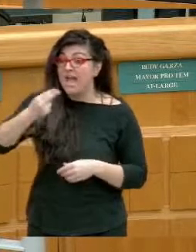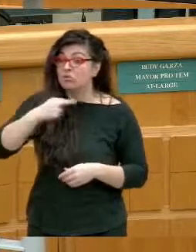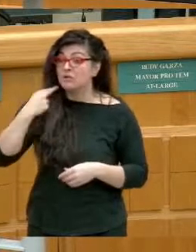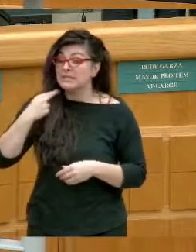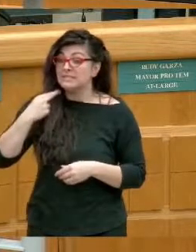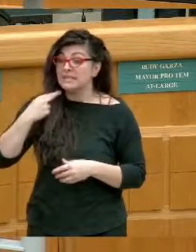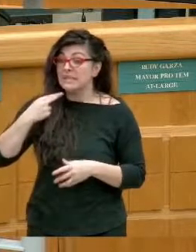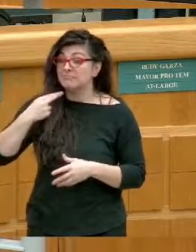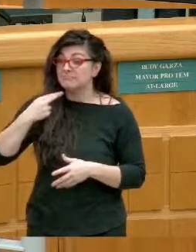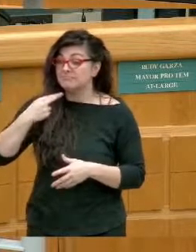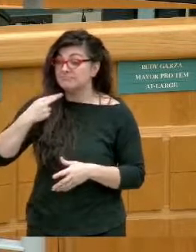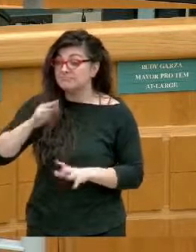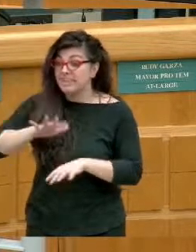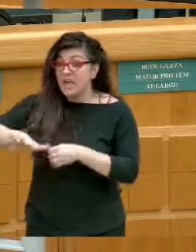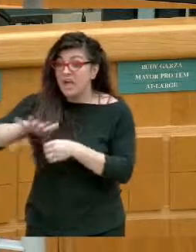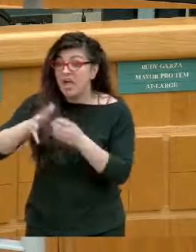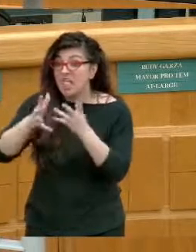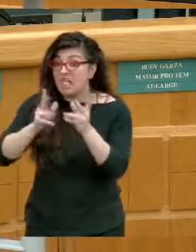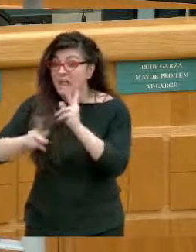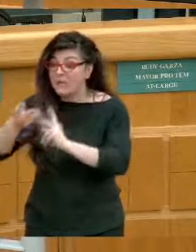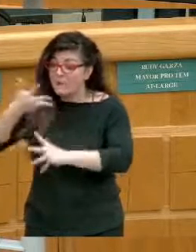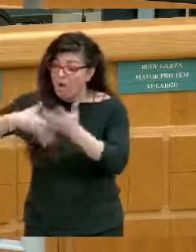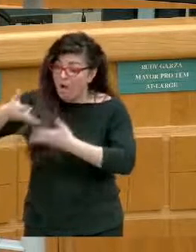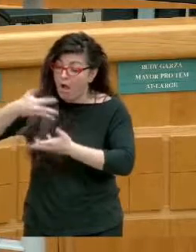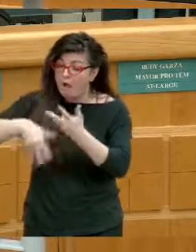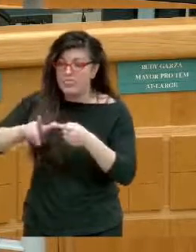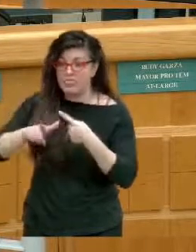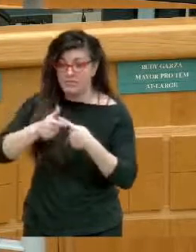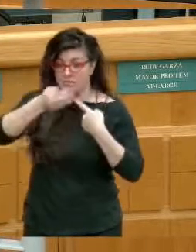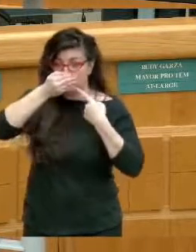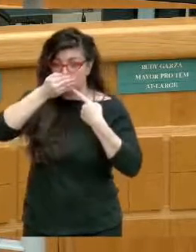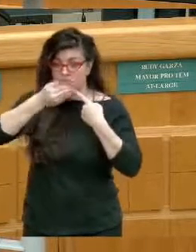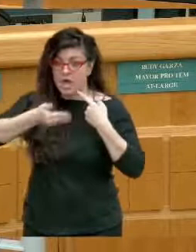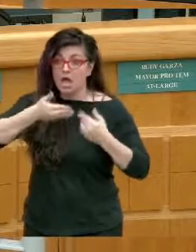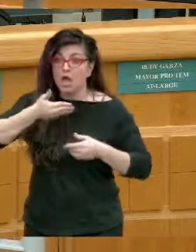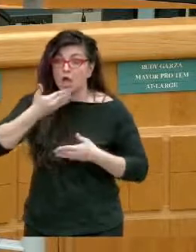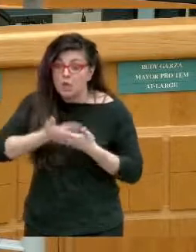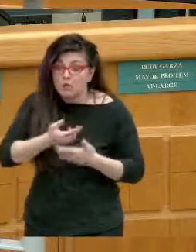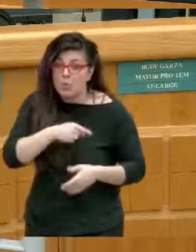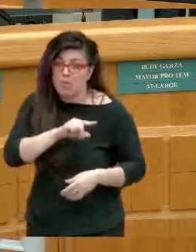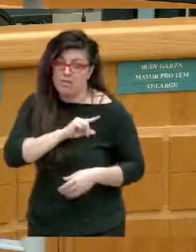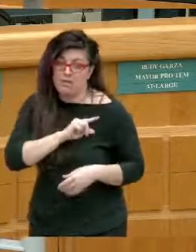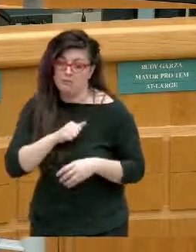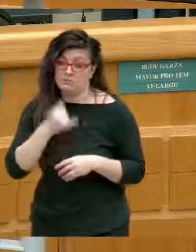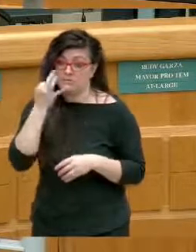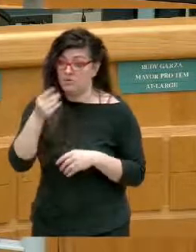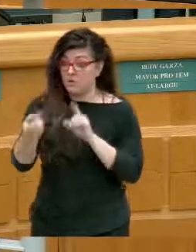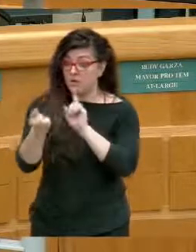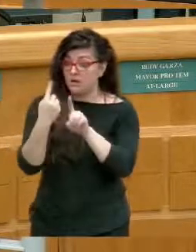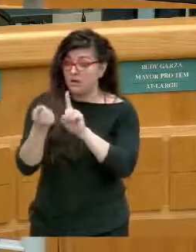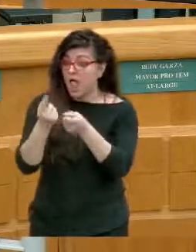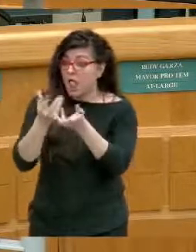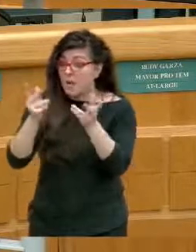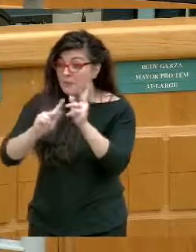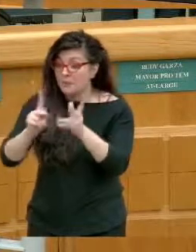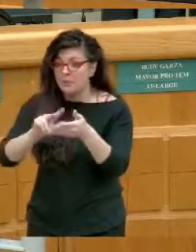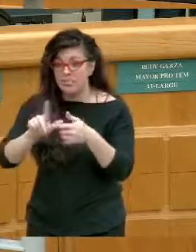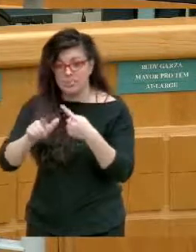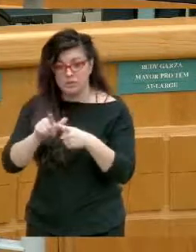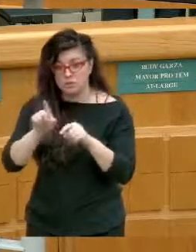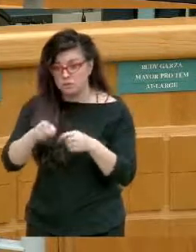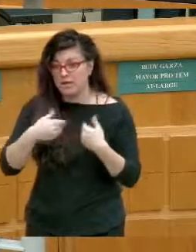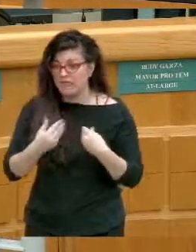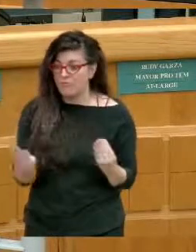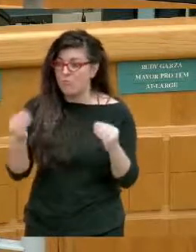more people you come in contact with in your work or in your everyday life, the more PPE you should be using to try to mitigate